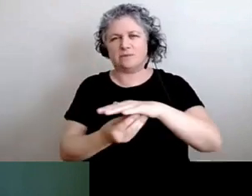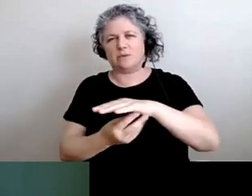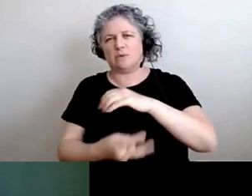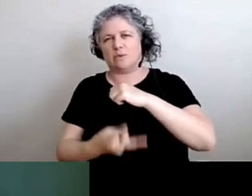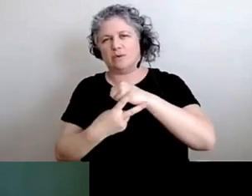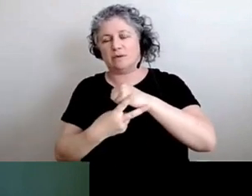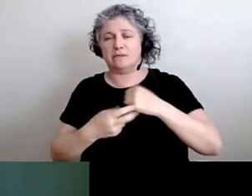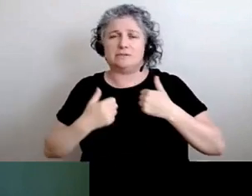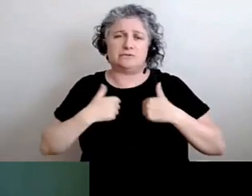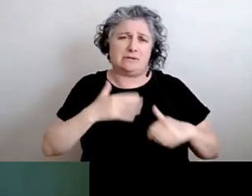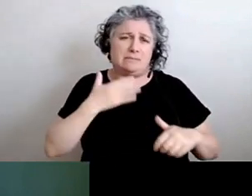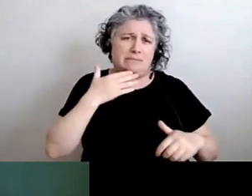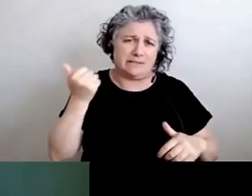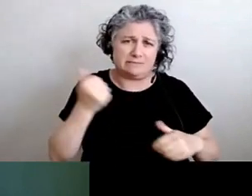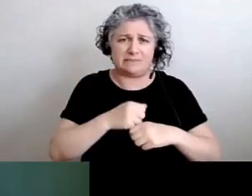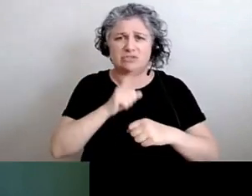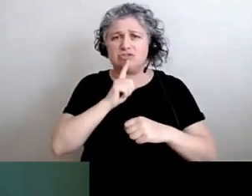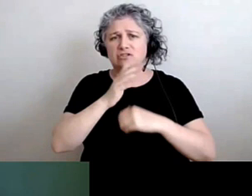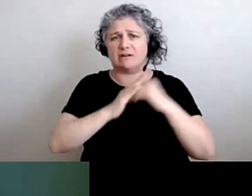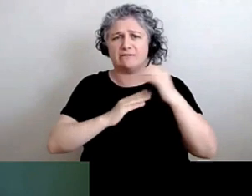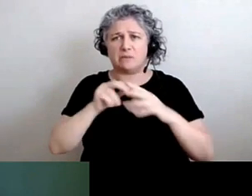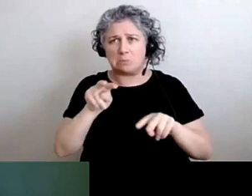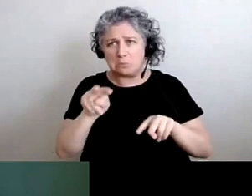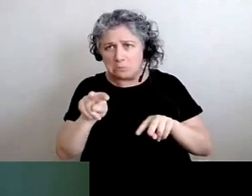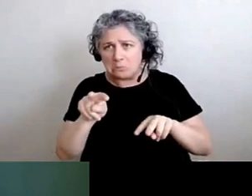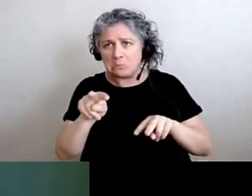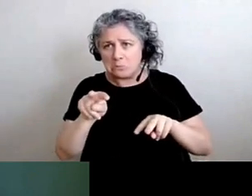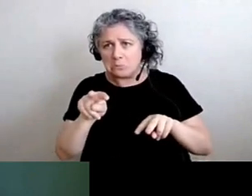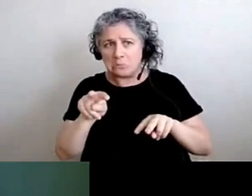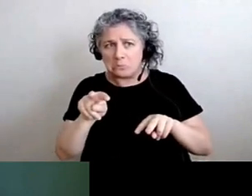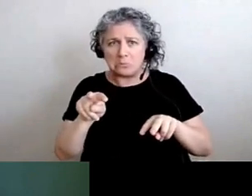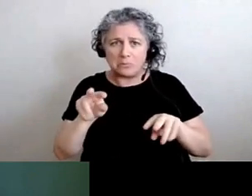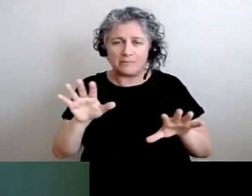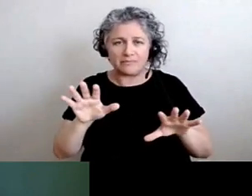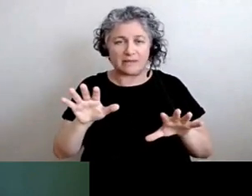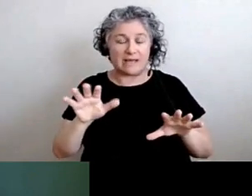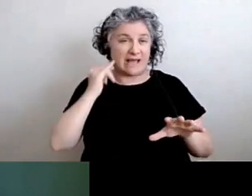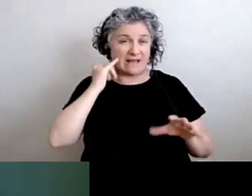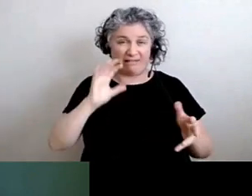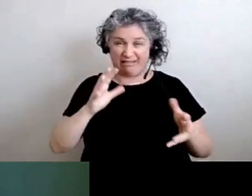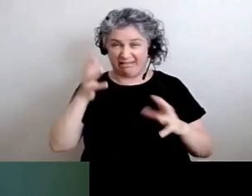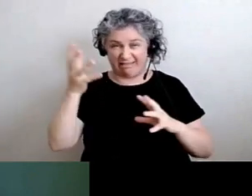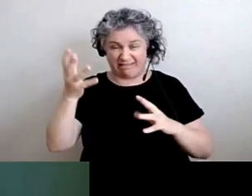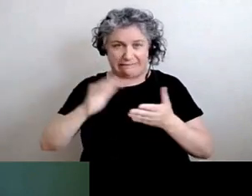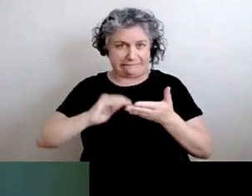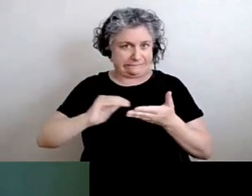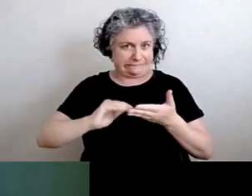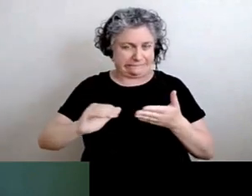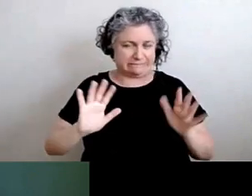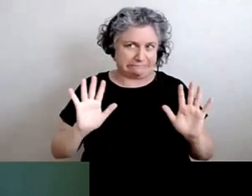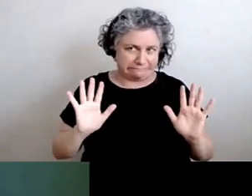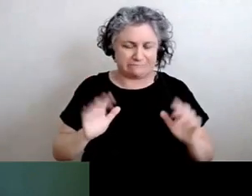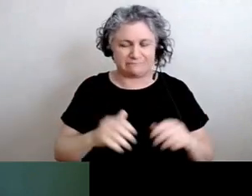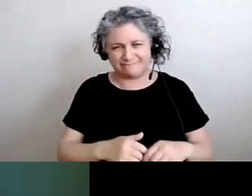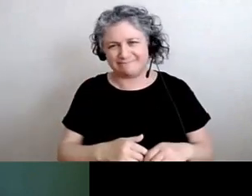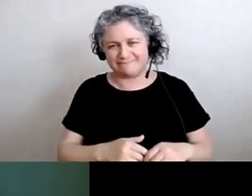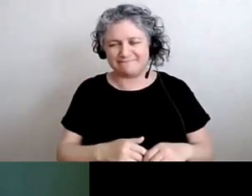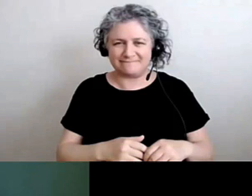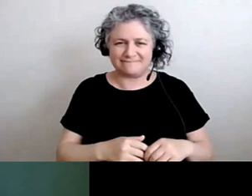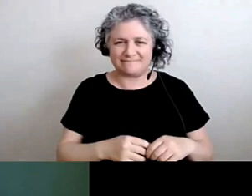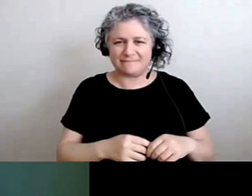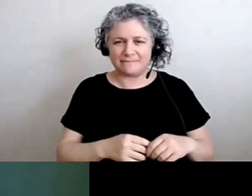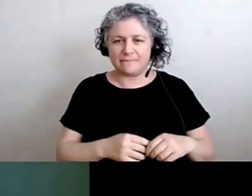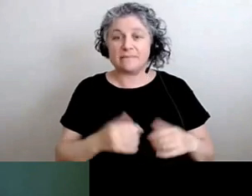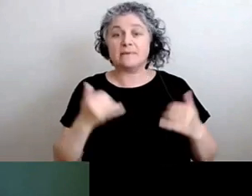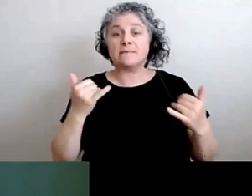sure it is as comfortable for you as possible, but please forgive us if it doesn't work the way we expect it to work. So